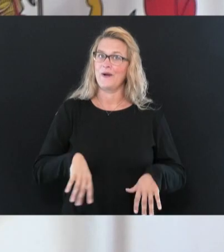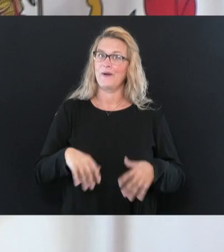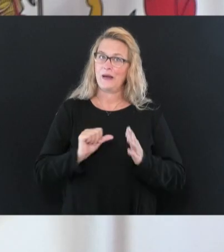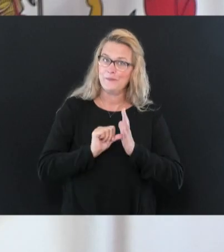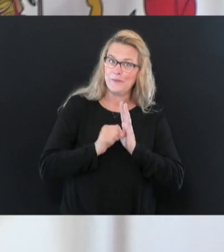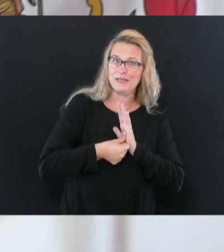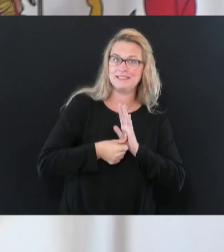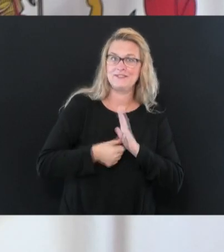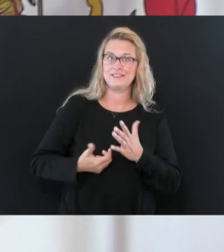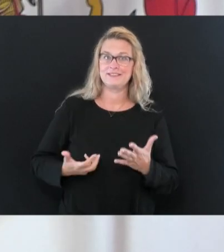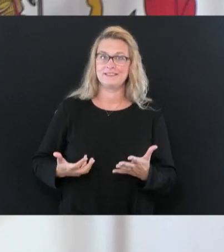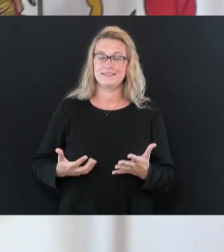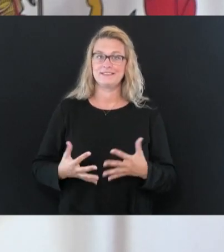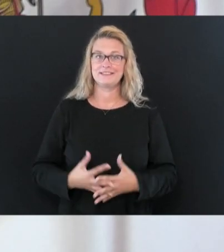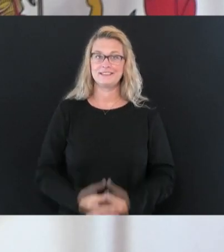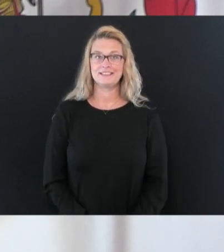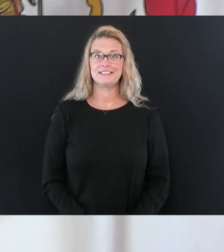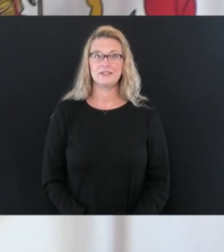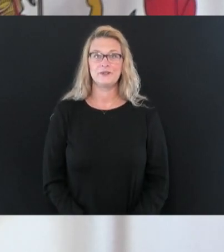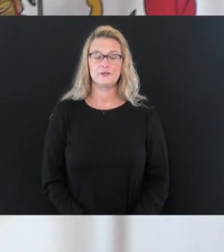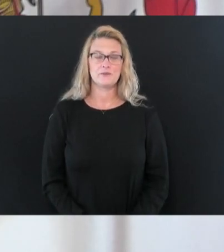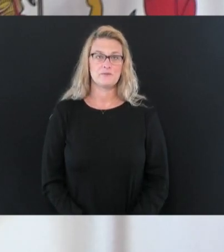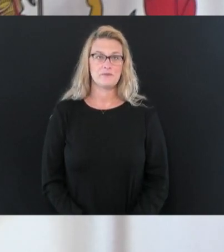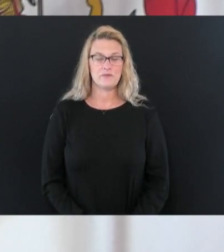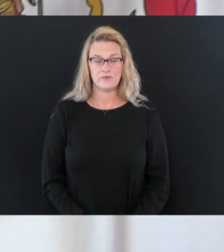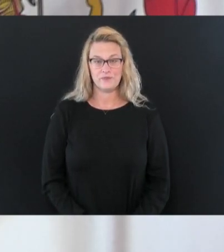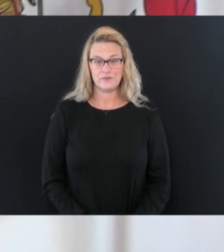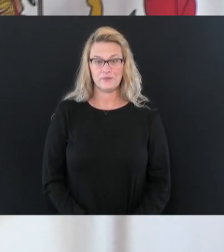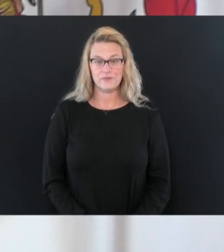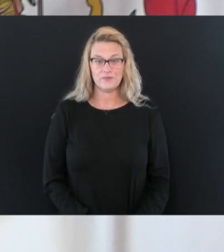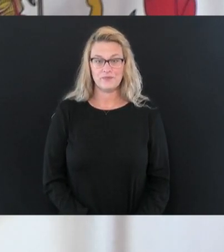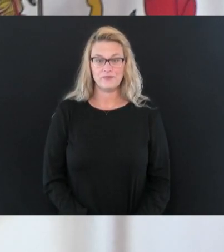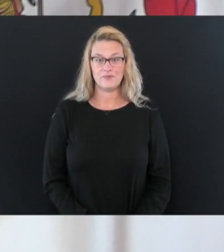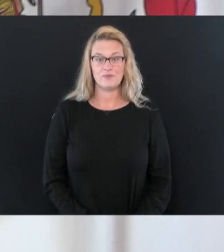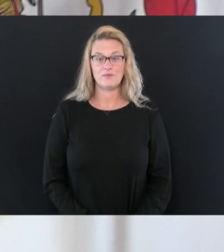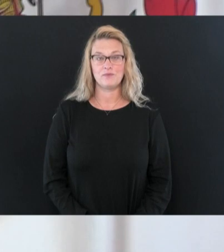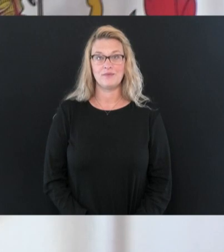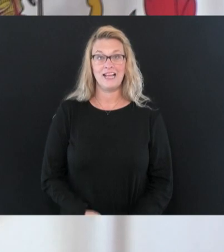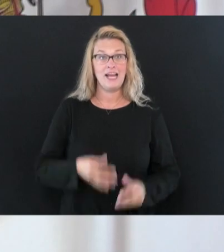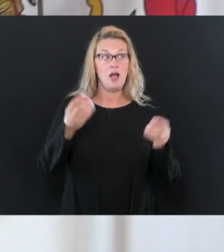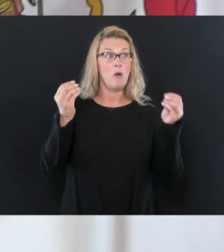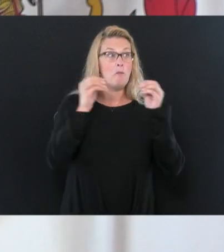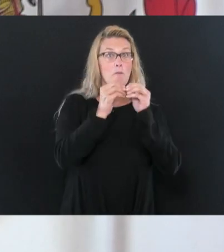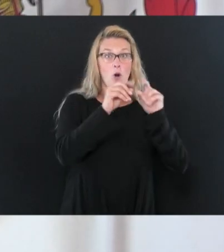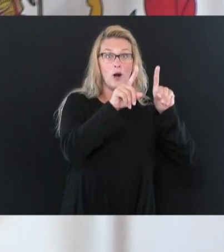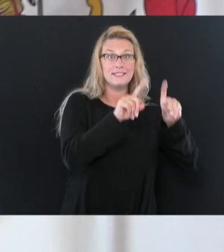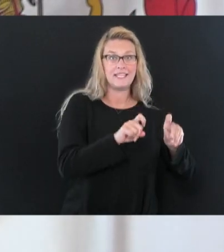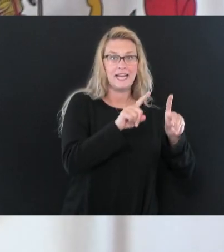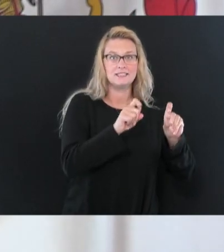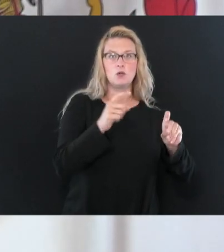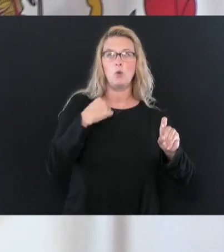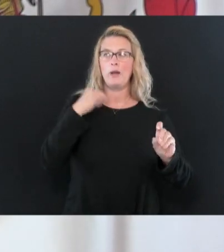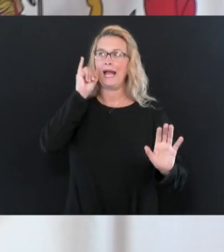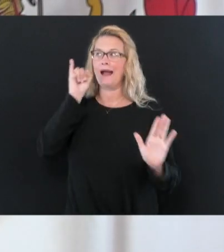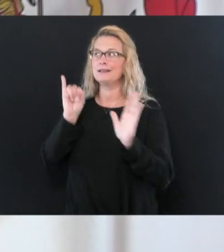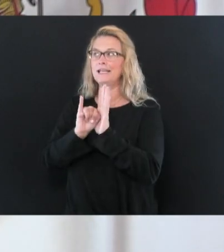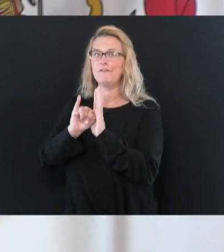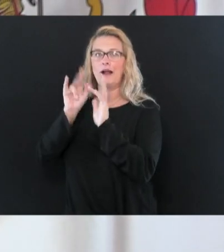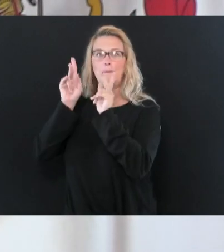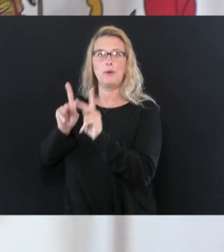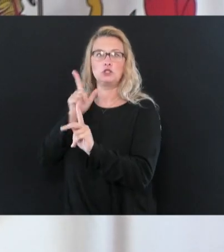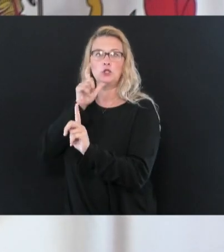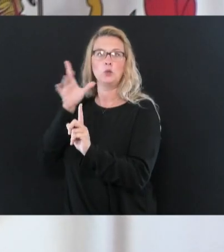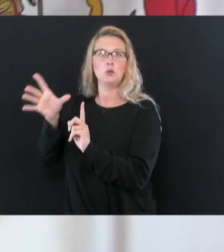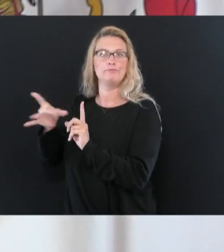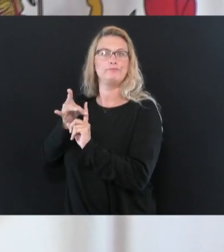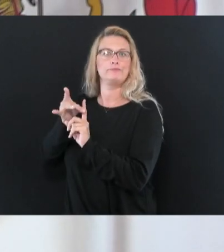believable. Every time we test more and more, we find an asymptomatic person that's